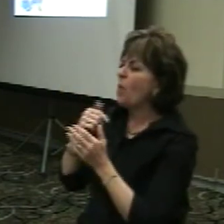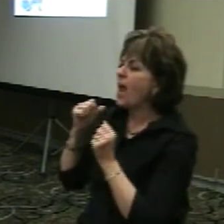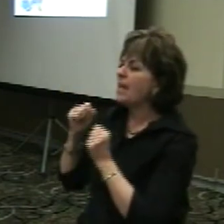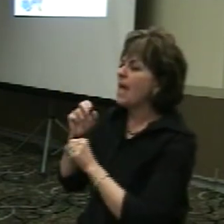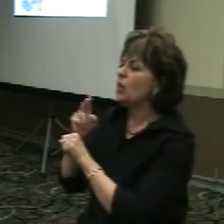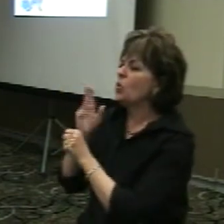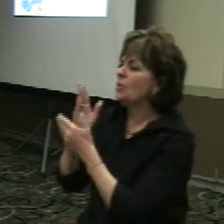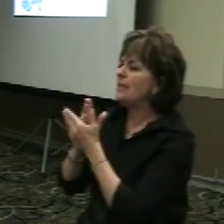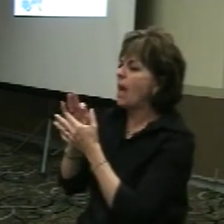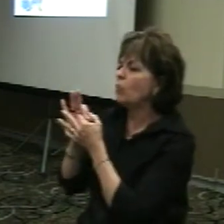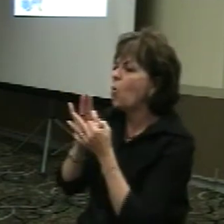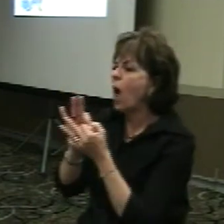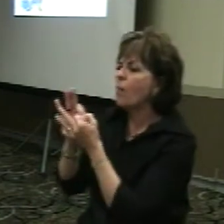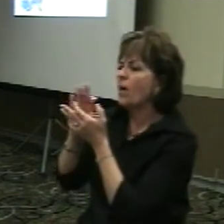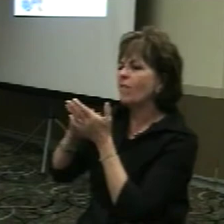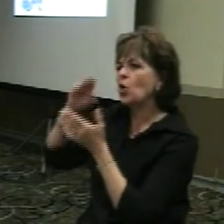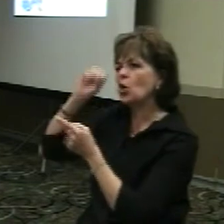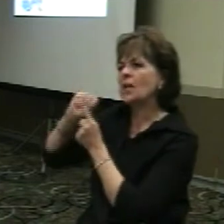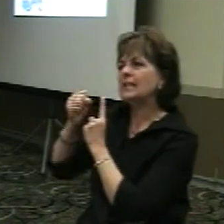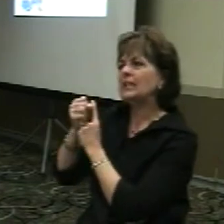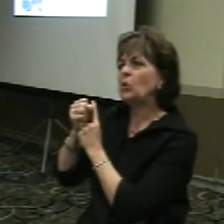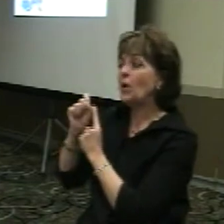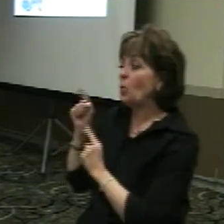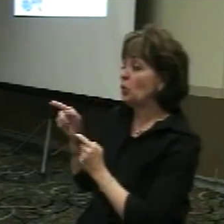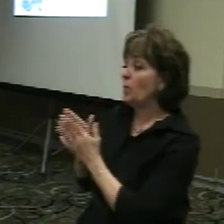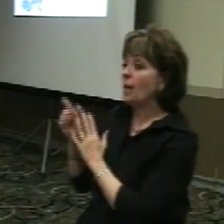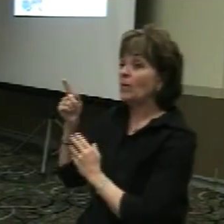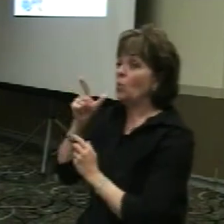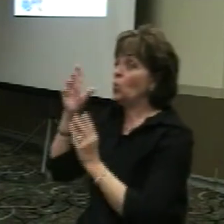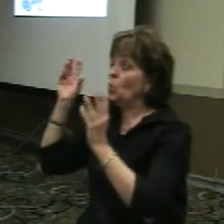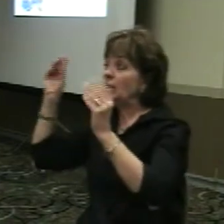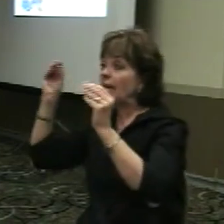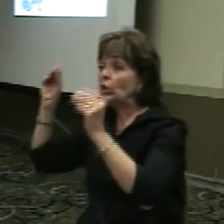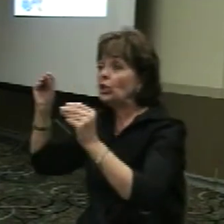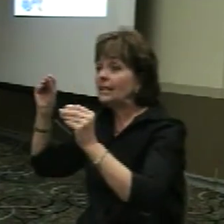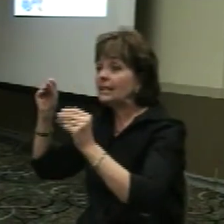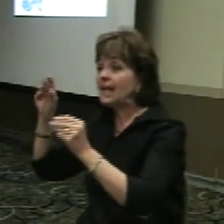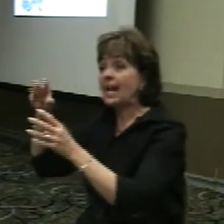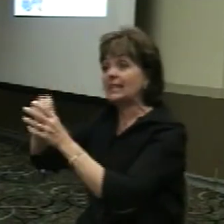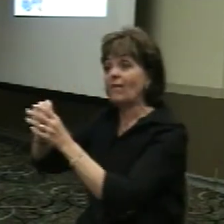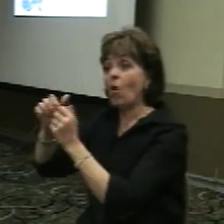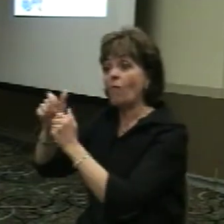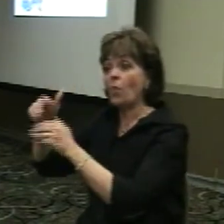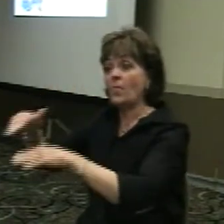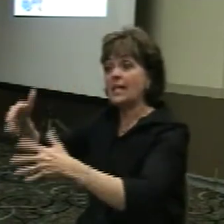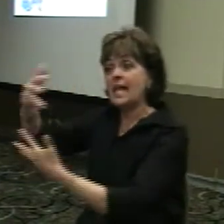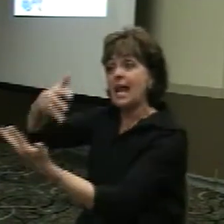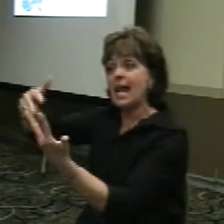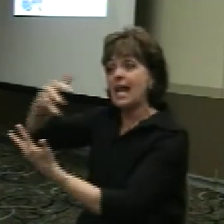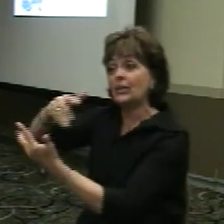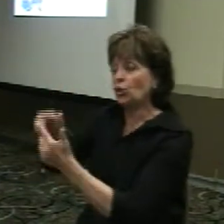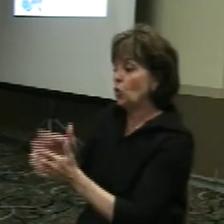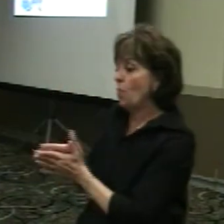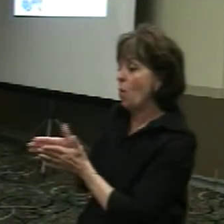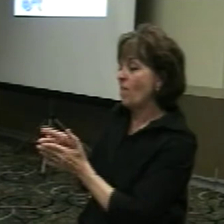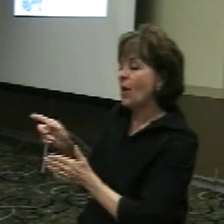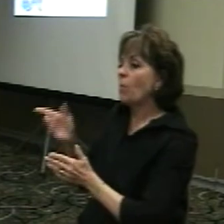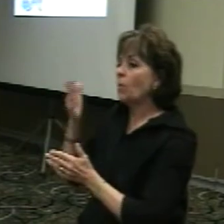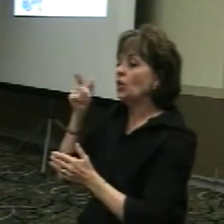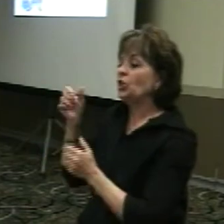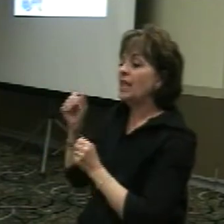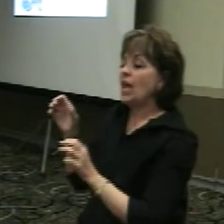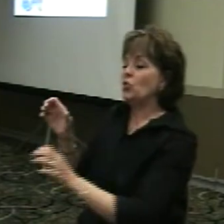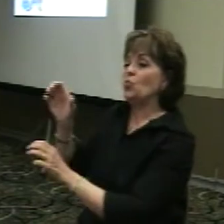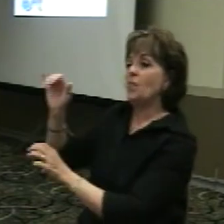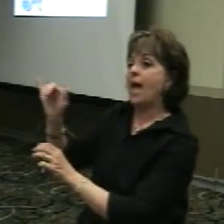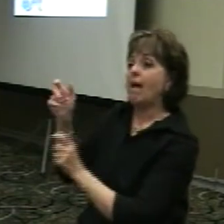a cooperative learning situation where she became somebody who teaches and gets involved with other kids as a way to motivate her, because now she can be able to do this